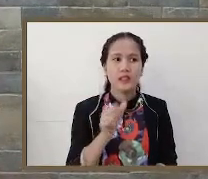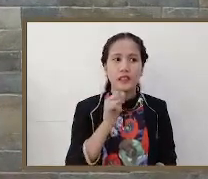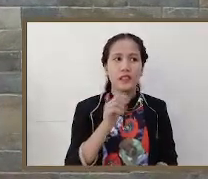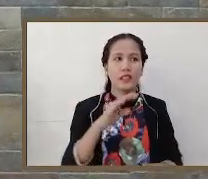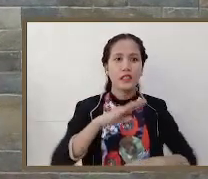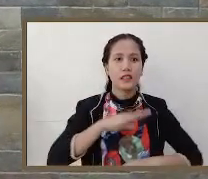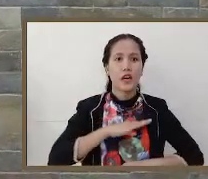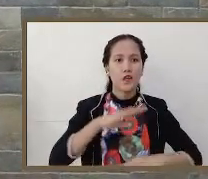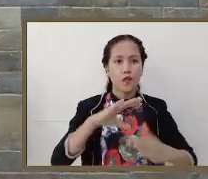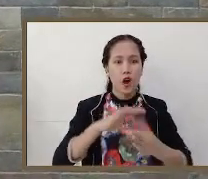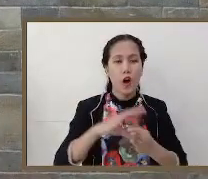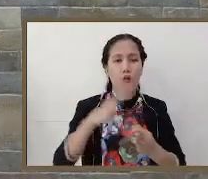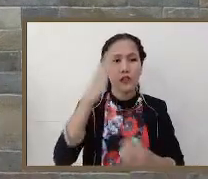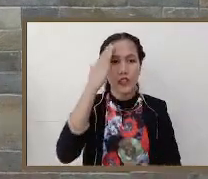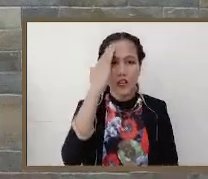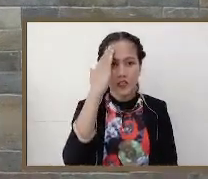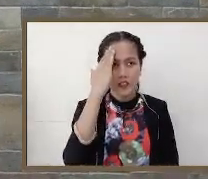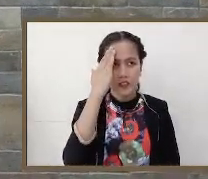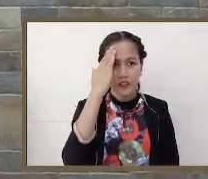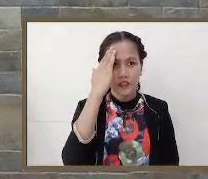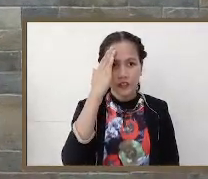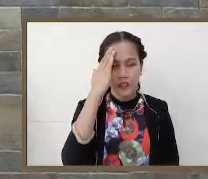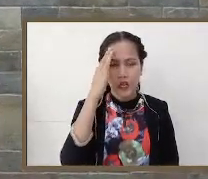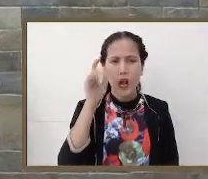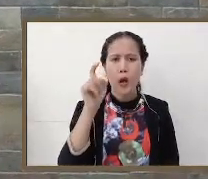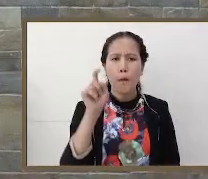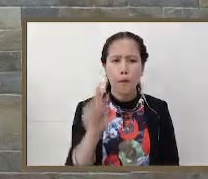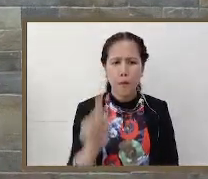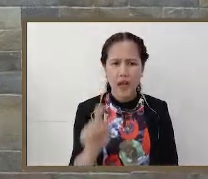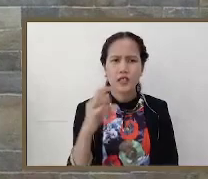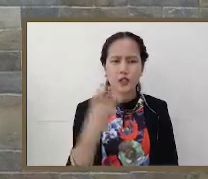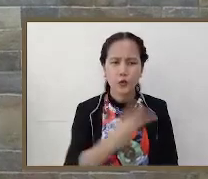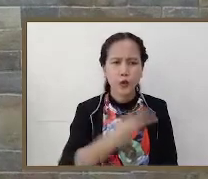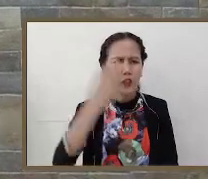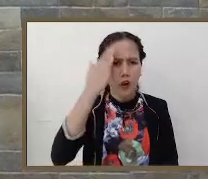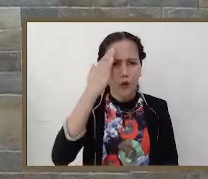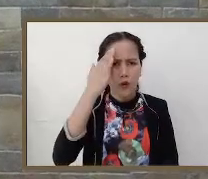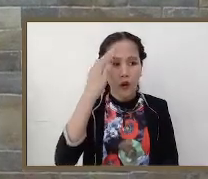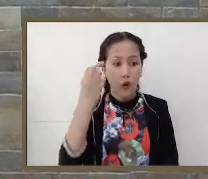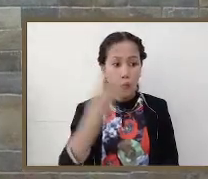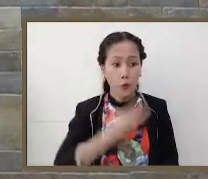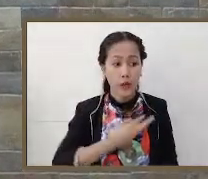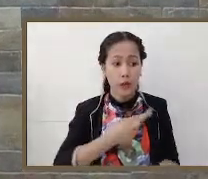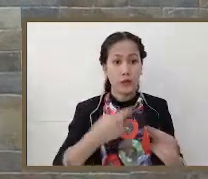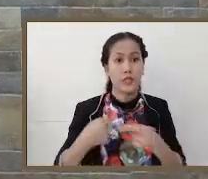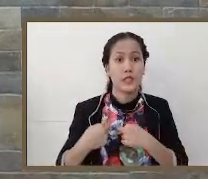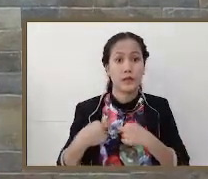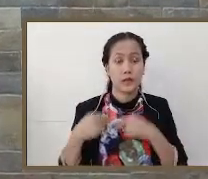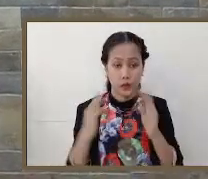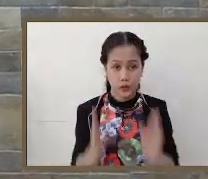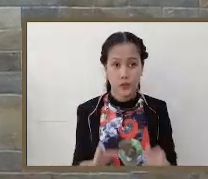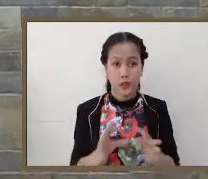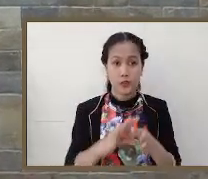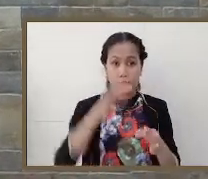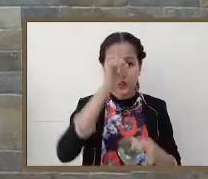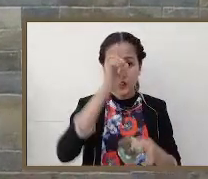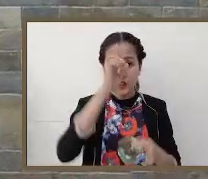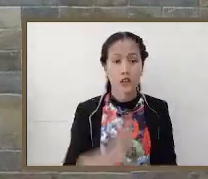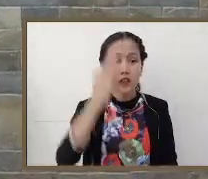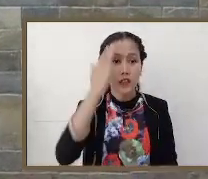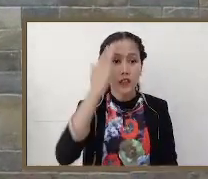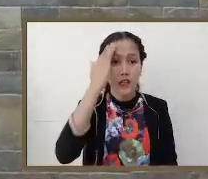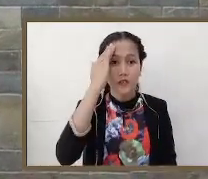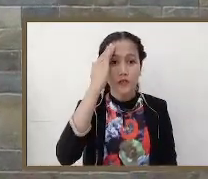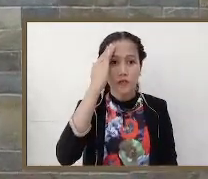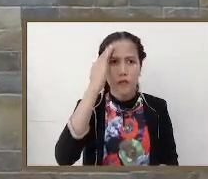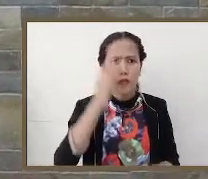isipan natin that we are a blessed recipient of God's knowledge, but also, we can